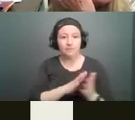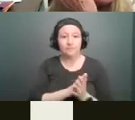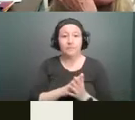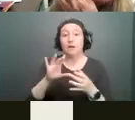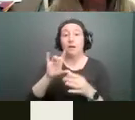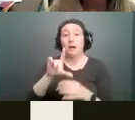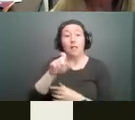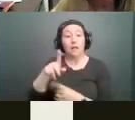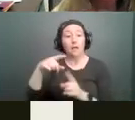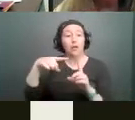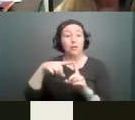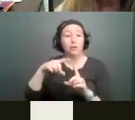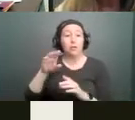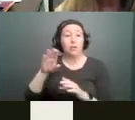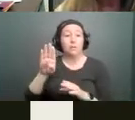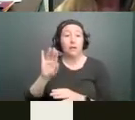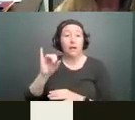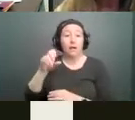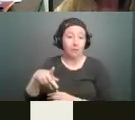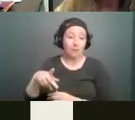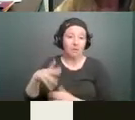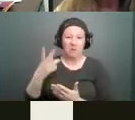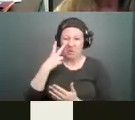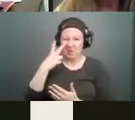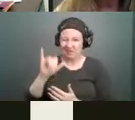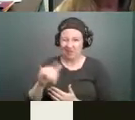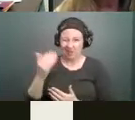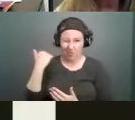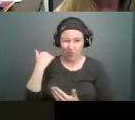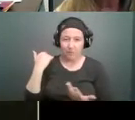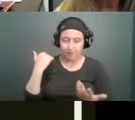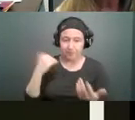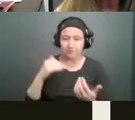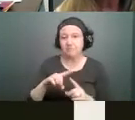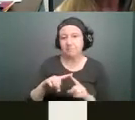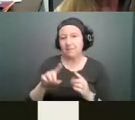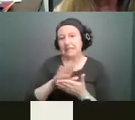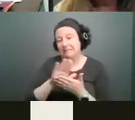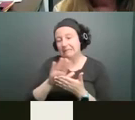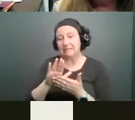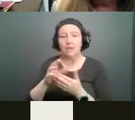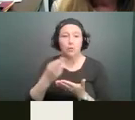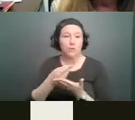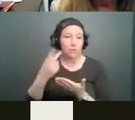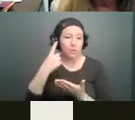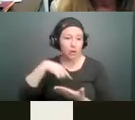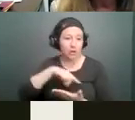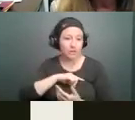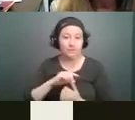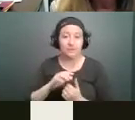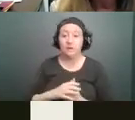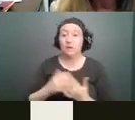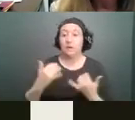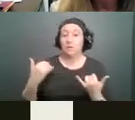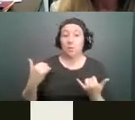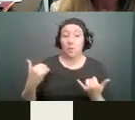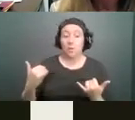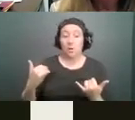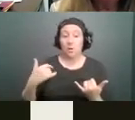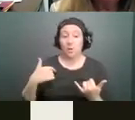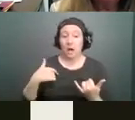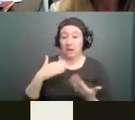Iowa DE, you may have seen this before, but it's a nice resource for us. So I'm gonna go ahead and